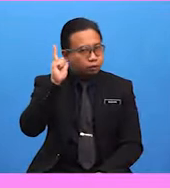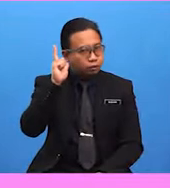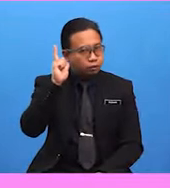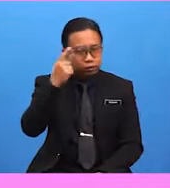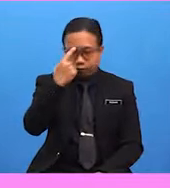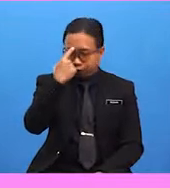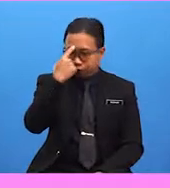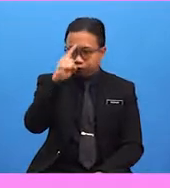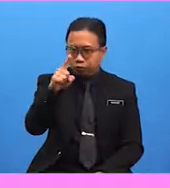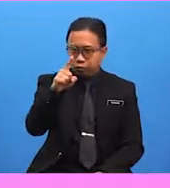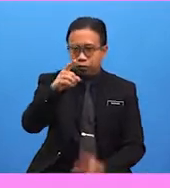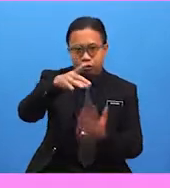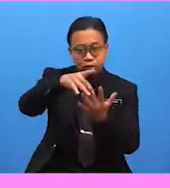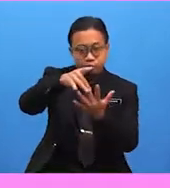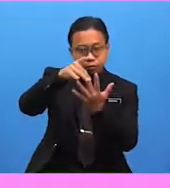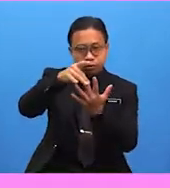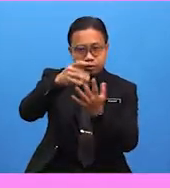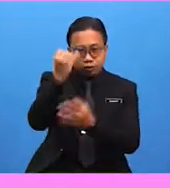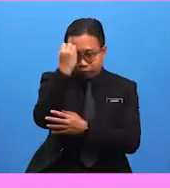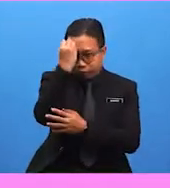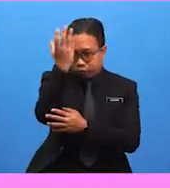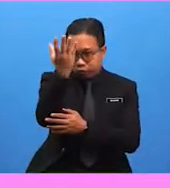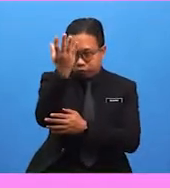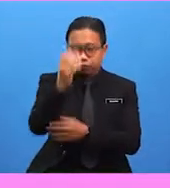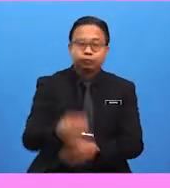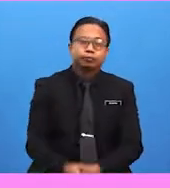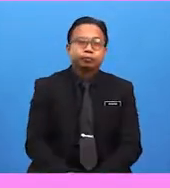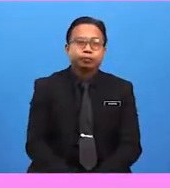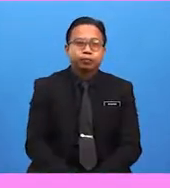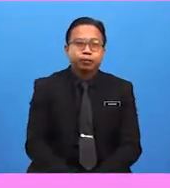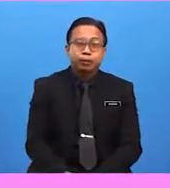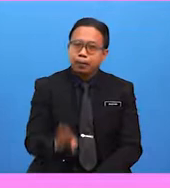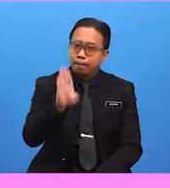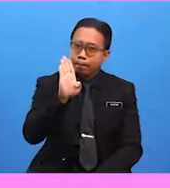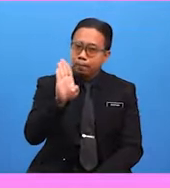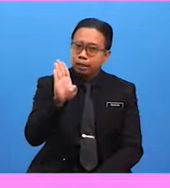for specific information. B.